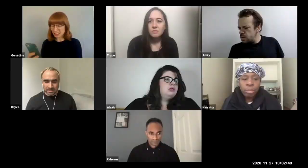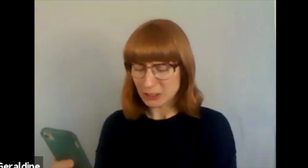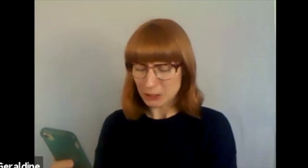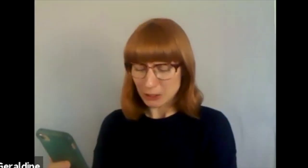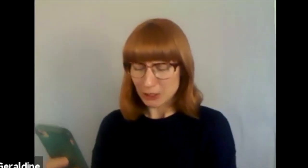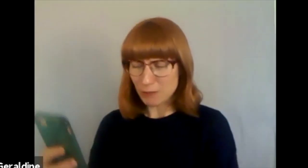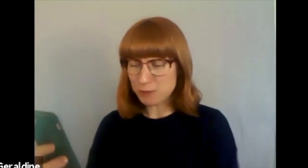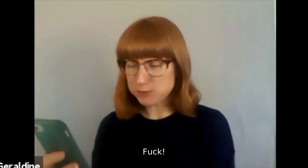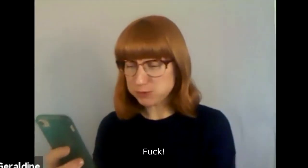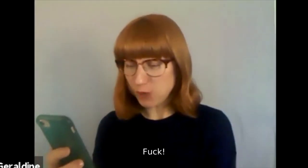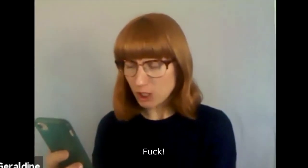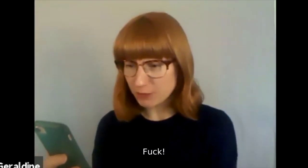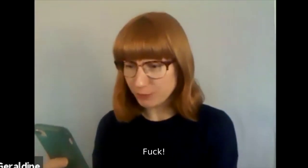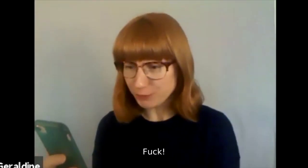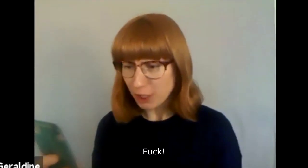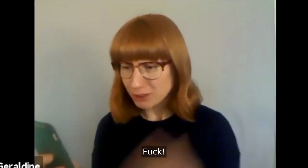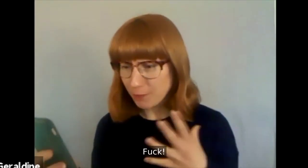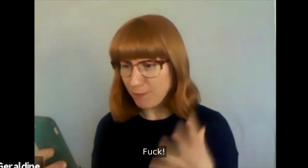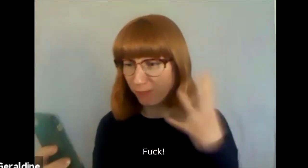trending. Fuck.